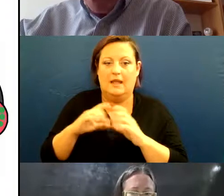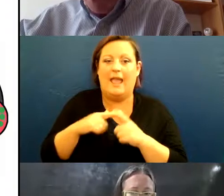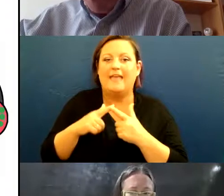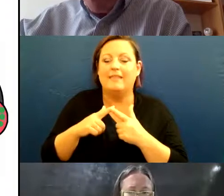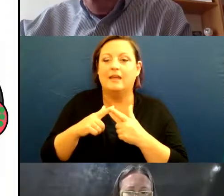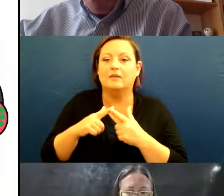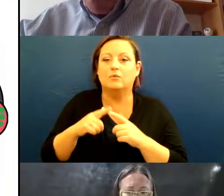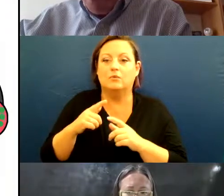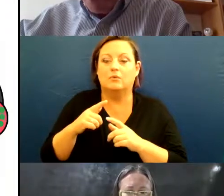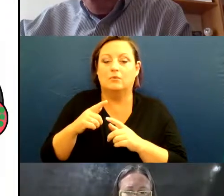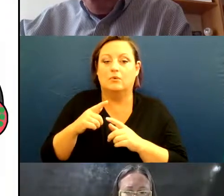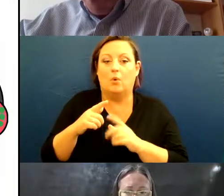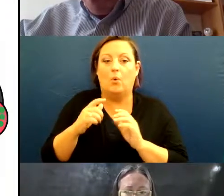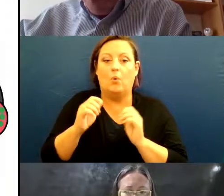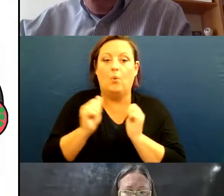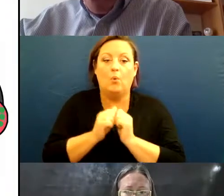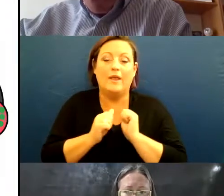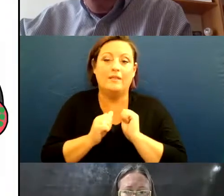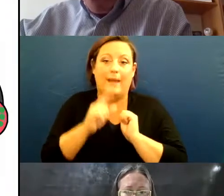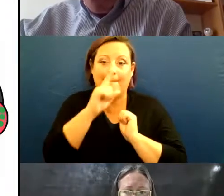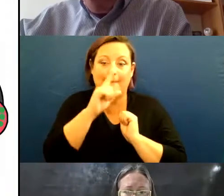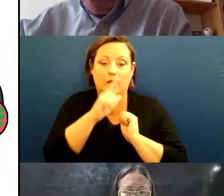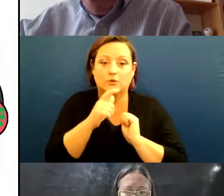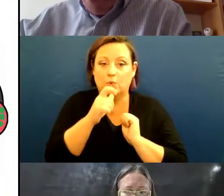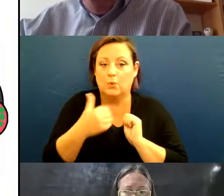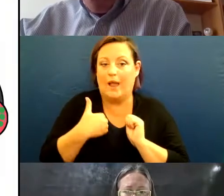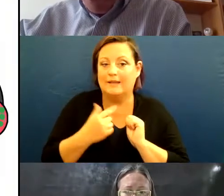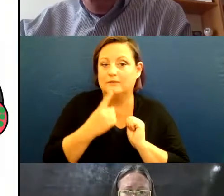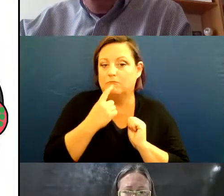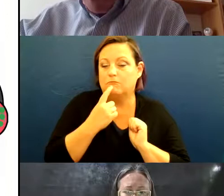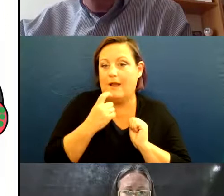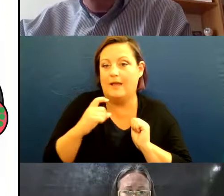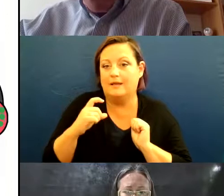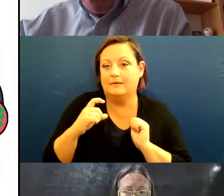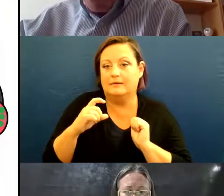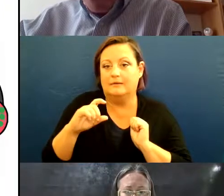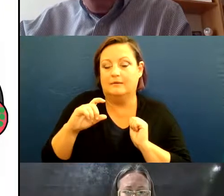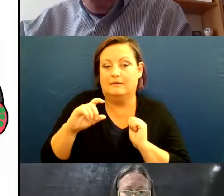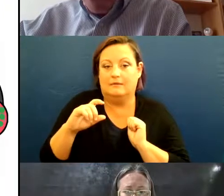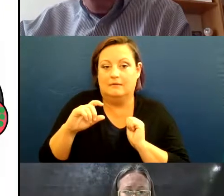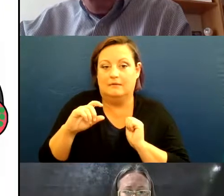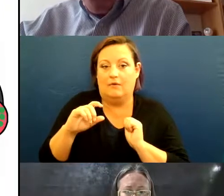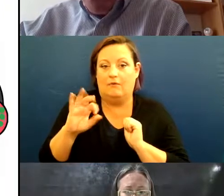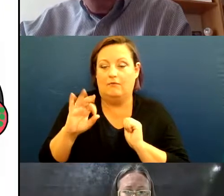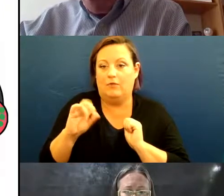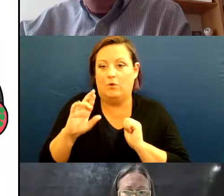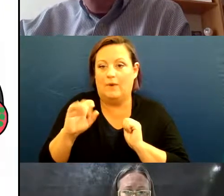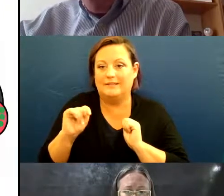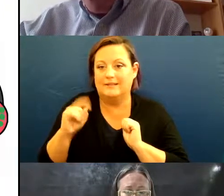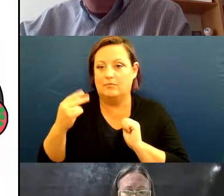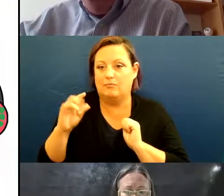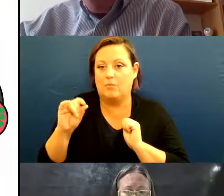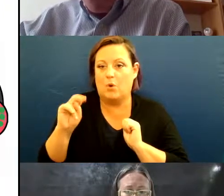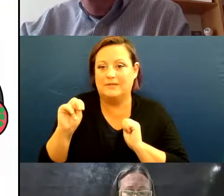that expresses red fluorescent protein in all tissues. So that allows us to actually see this in real time